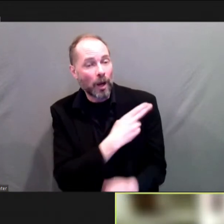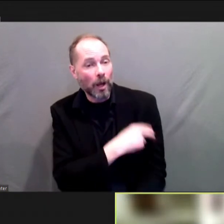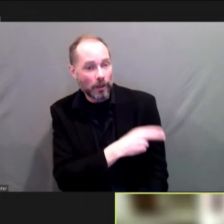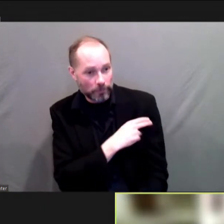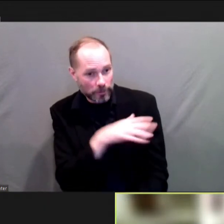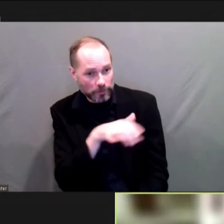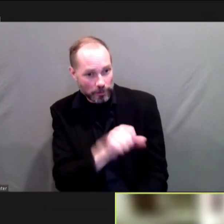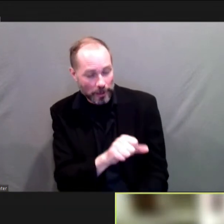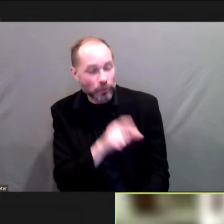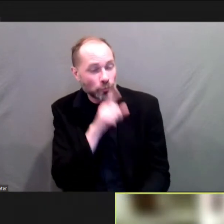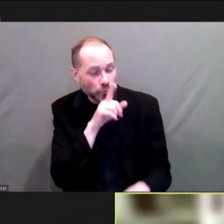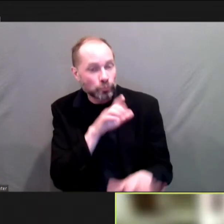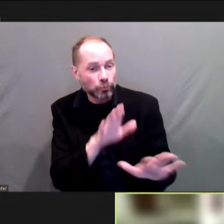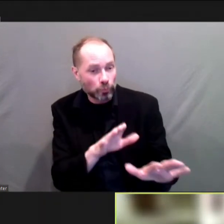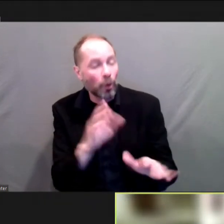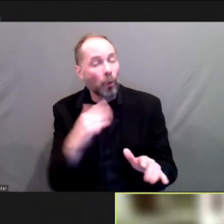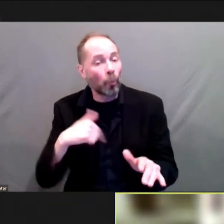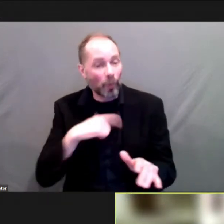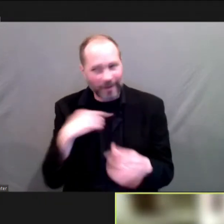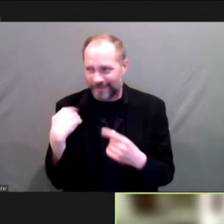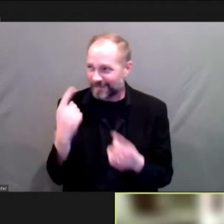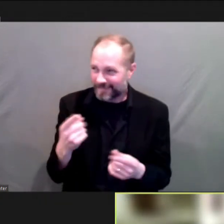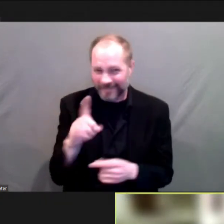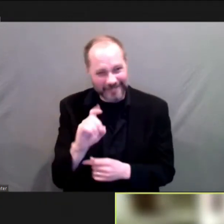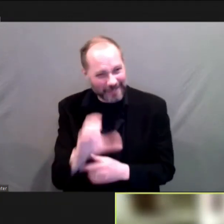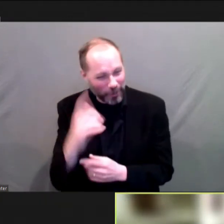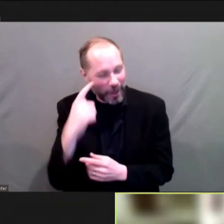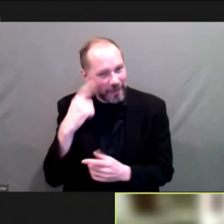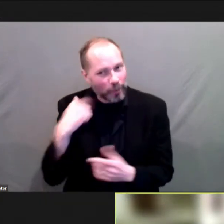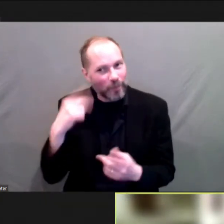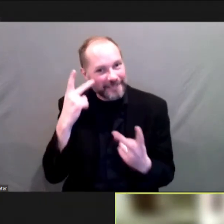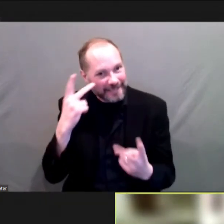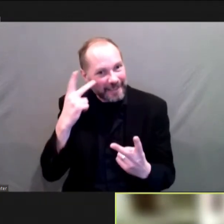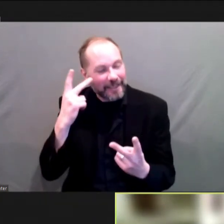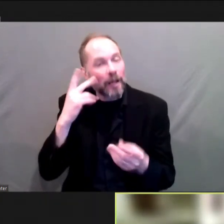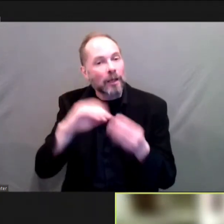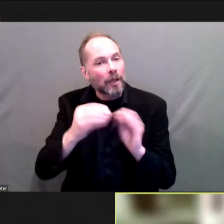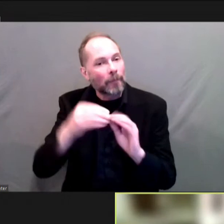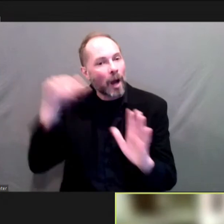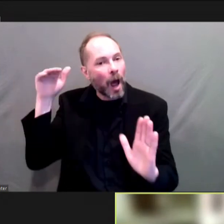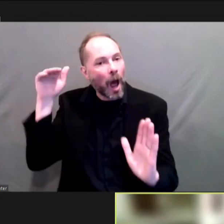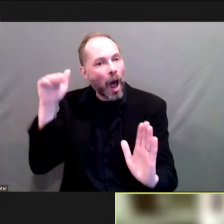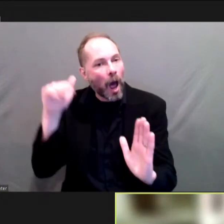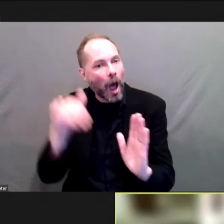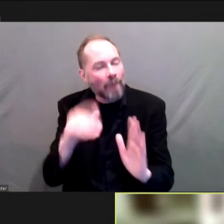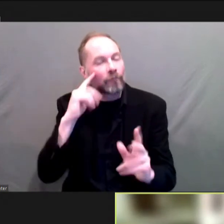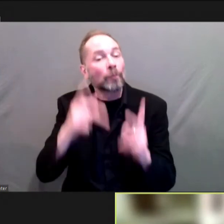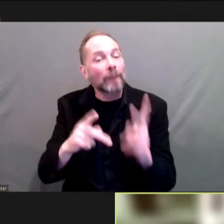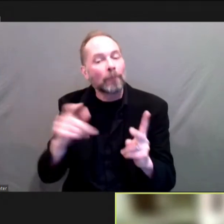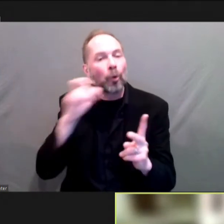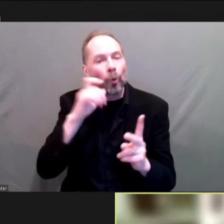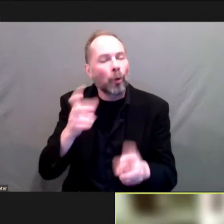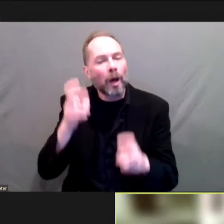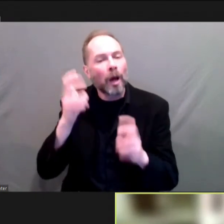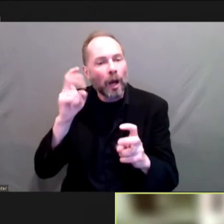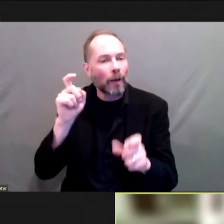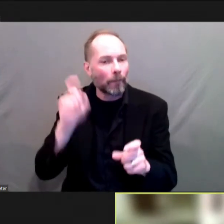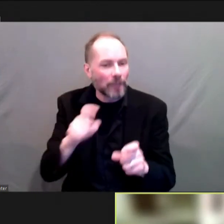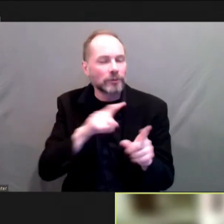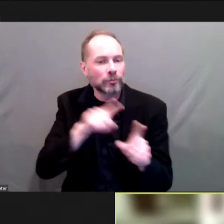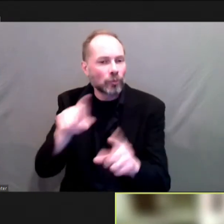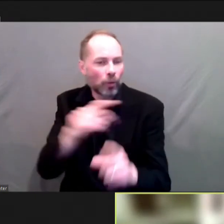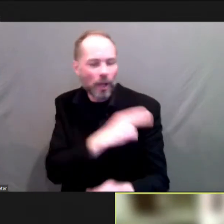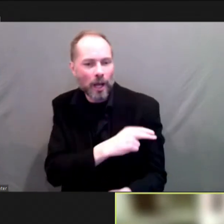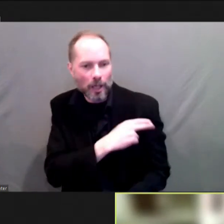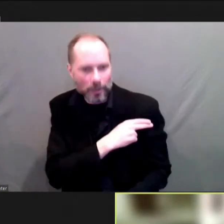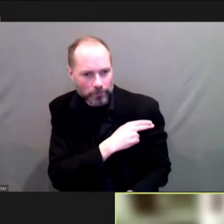that we've enjoyed since early December a decline in hospitalization rates for COVID. And that really